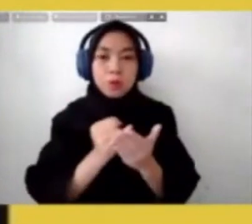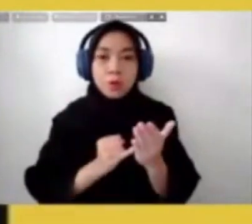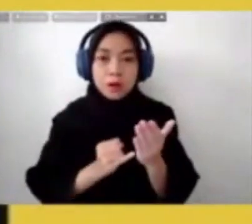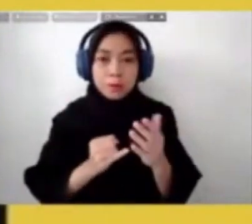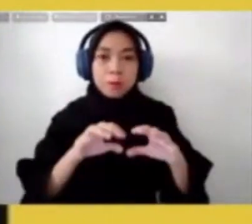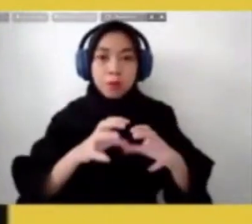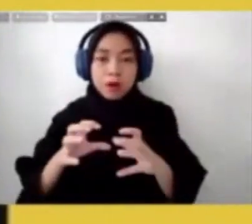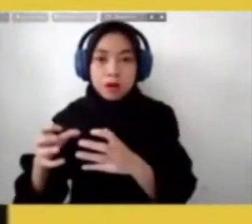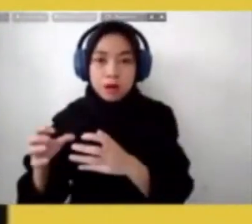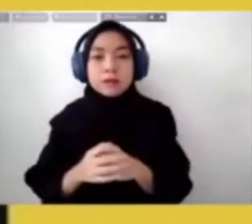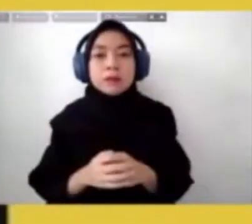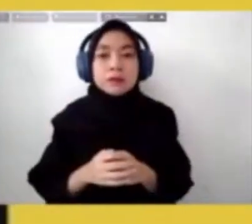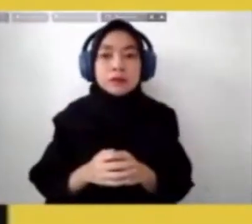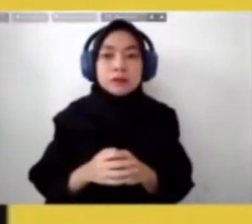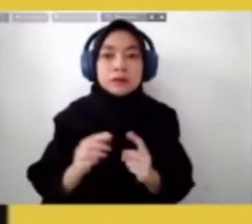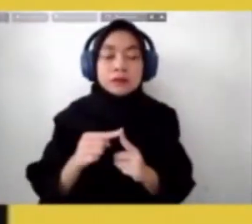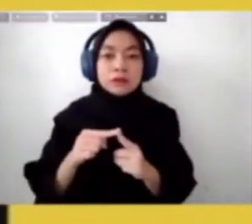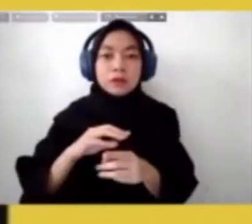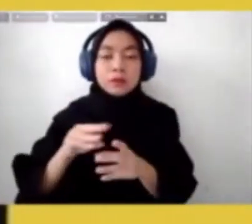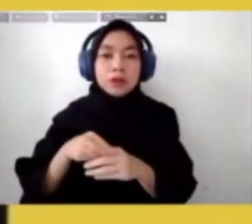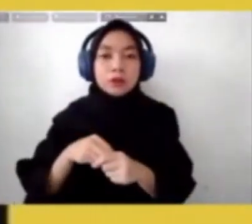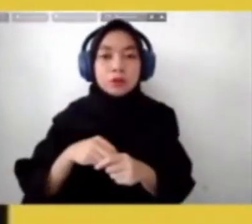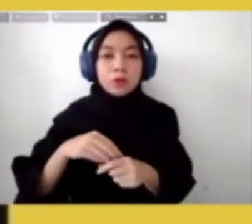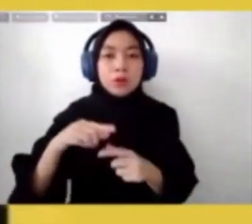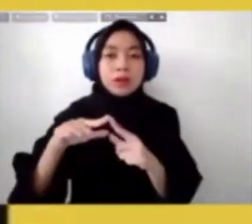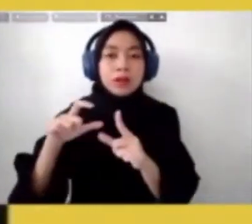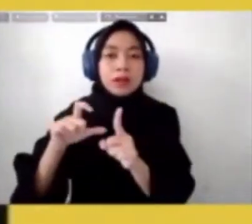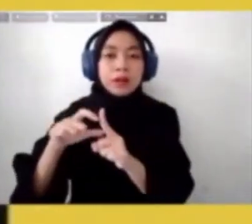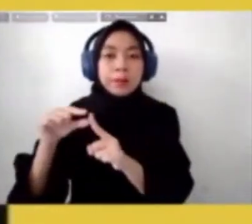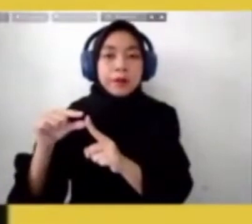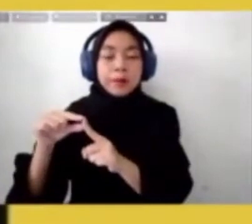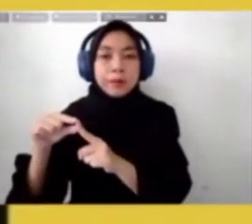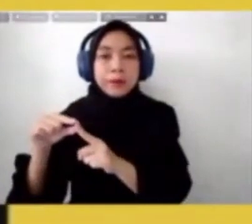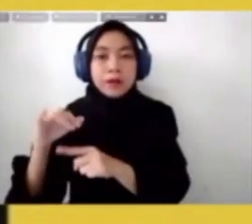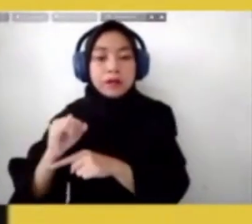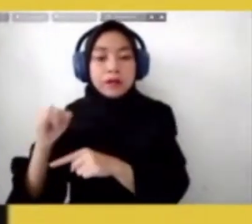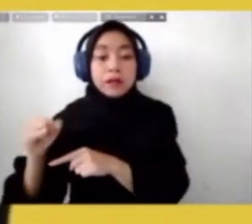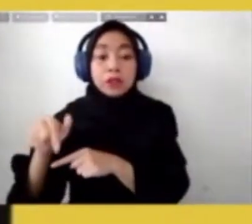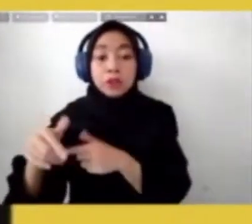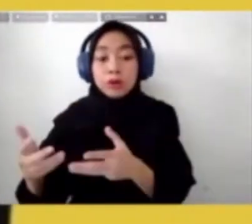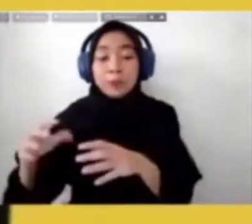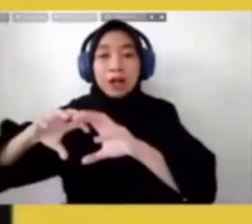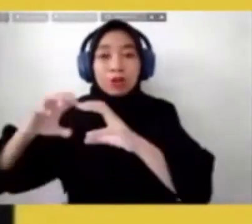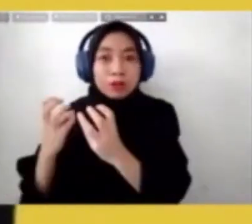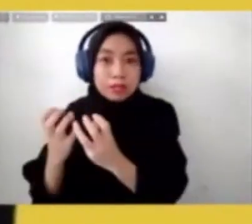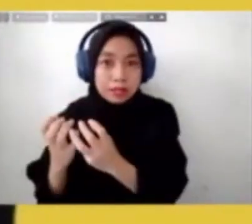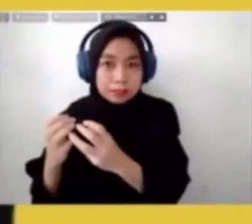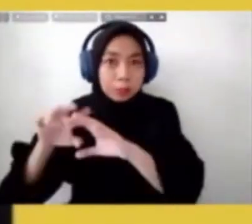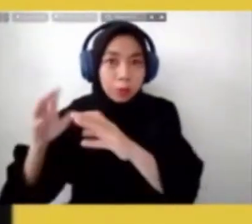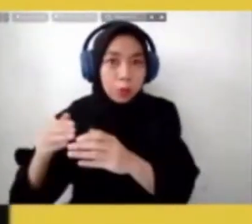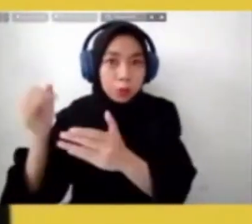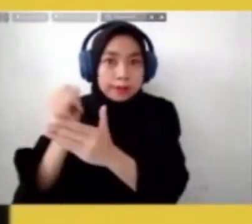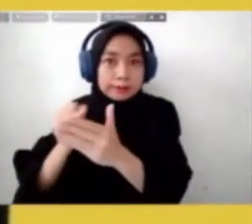to ADPPII, the Alliance of Indonesian Industrial Product Designers, the editorial board of Jurnal